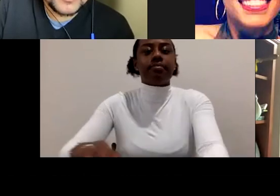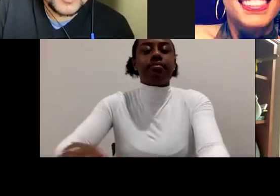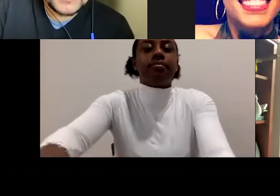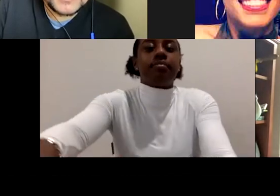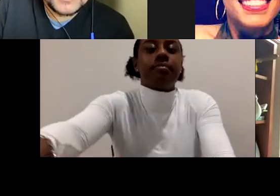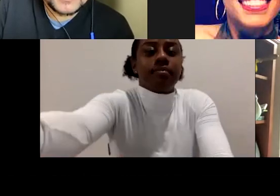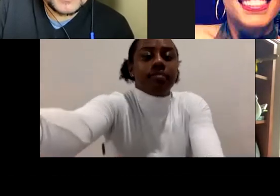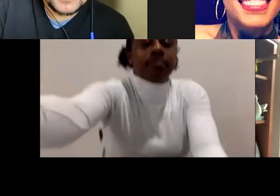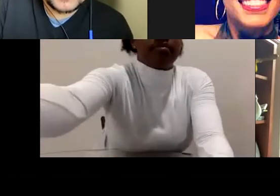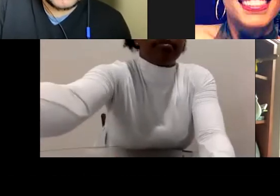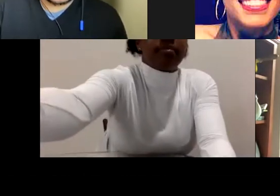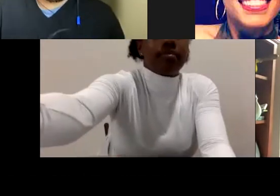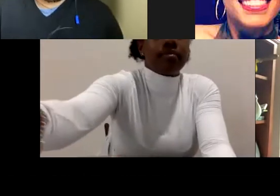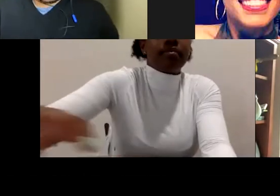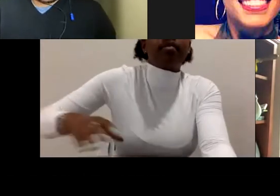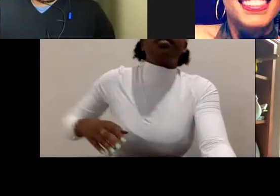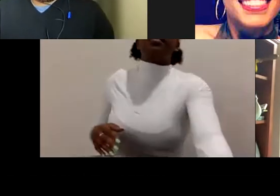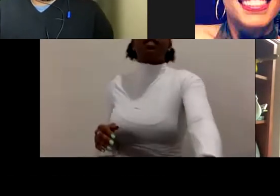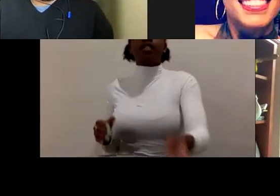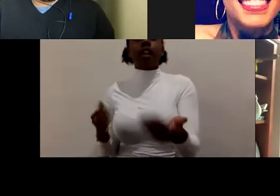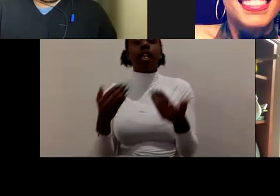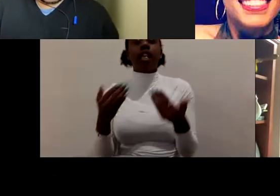Thank you so much.